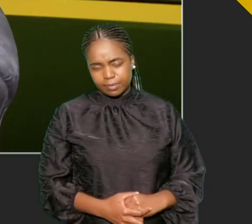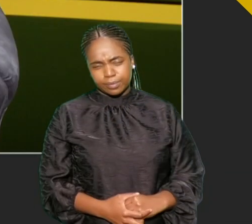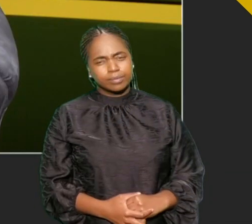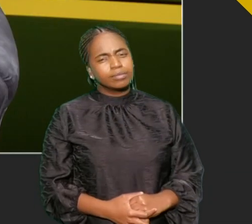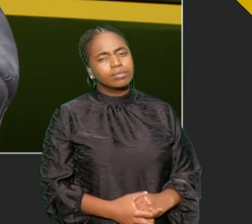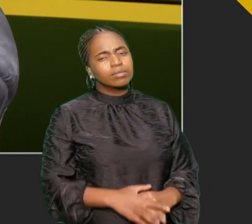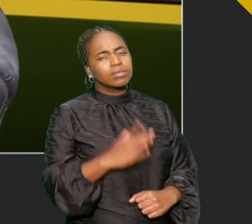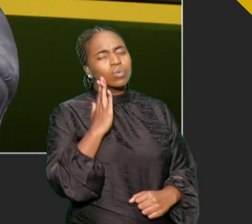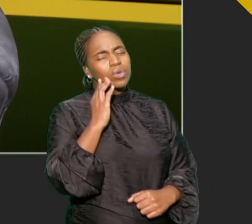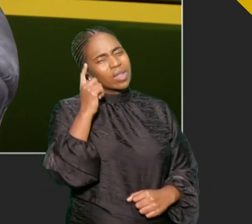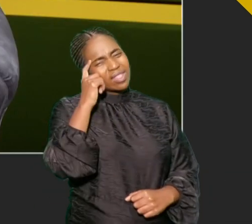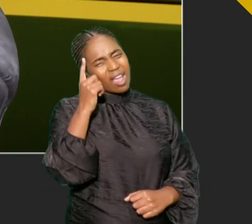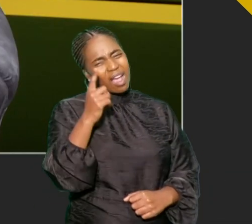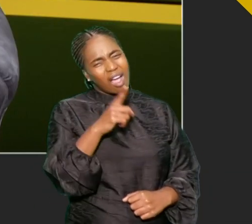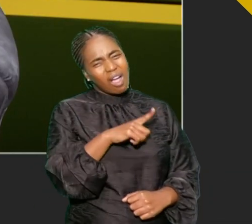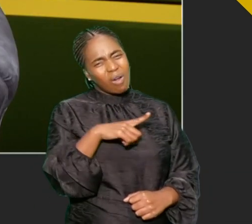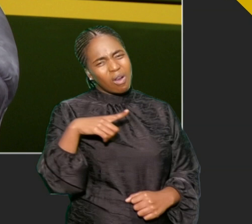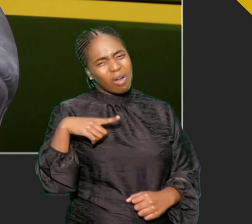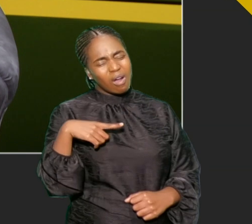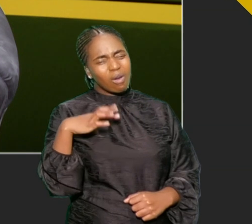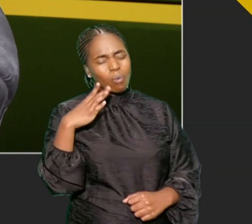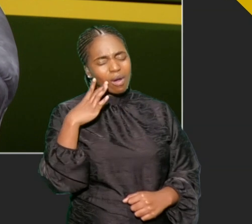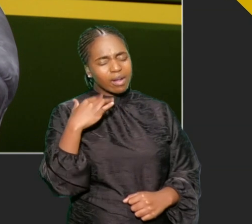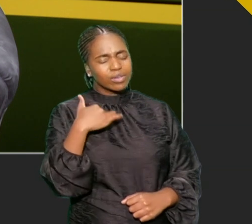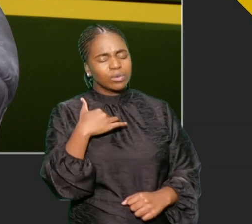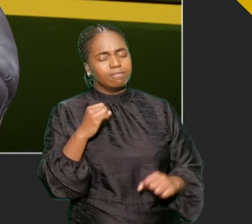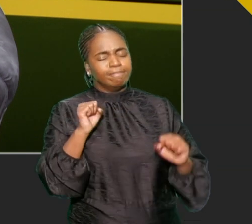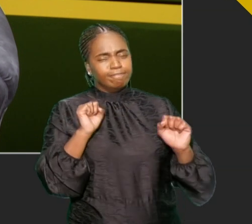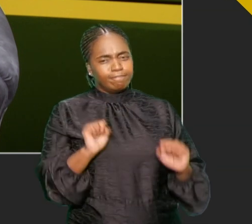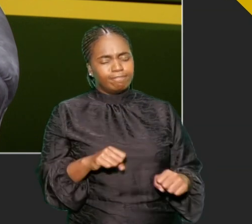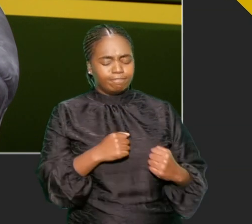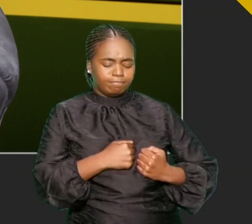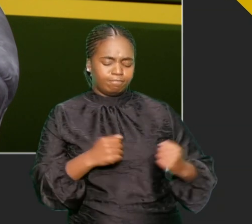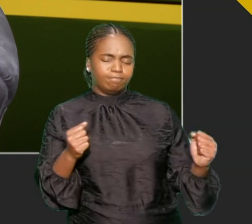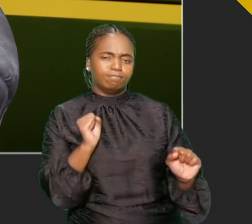And when you think about it, Ma, how long did it take you to be ready or ubeka yona taba ye?